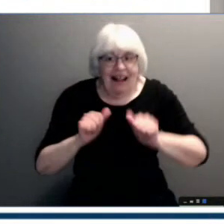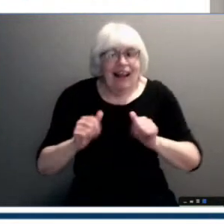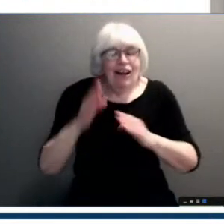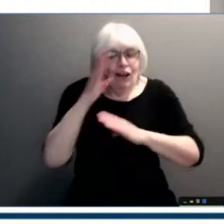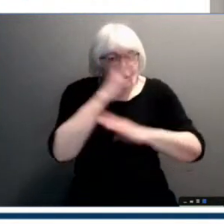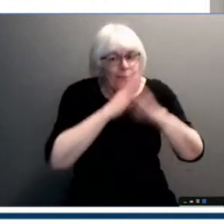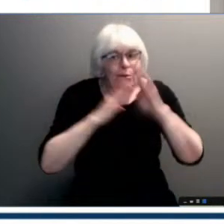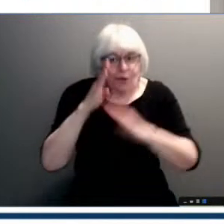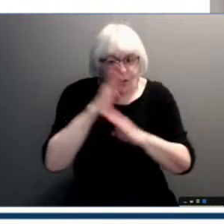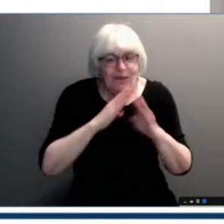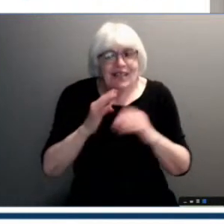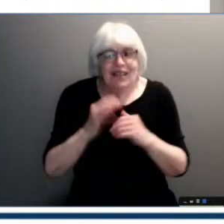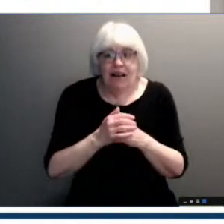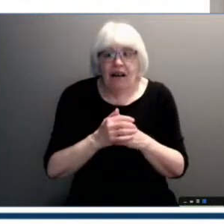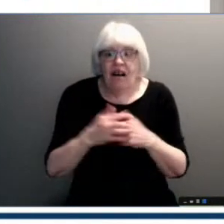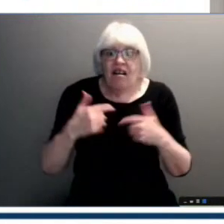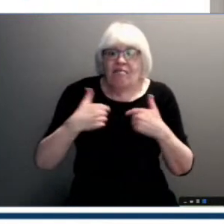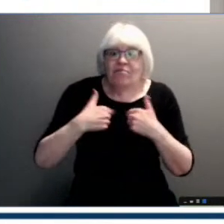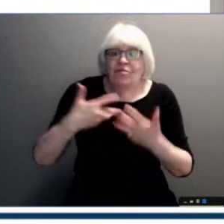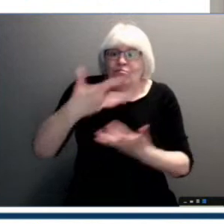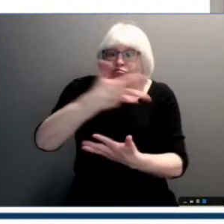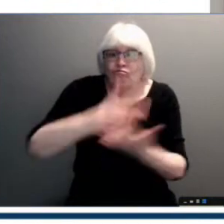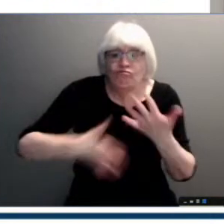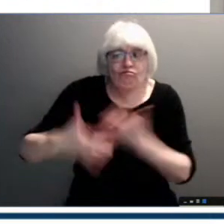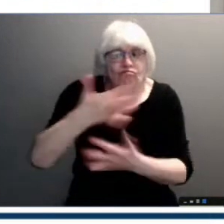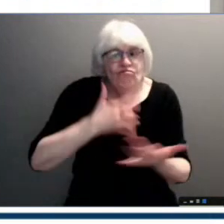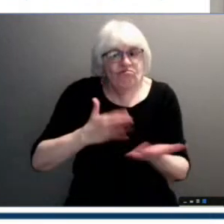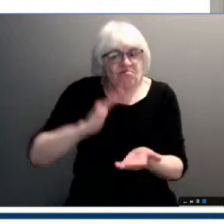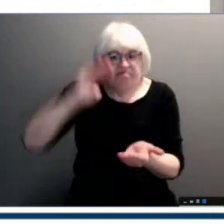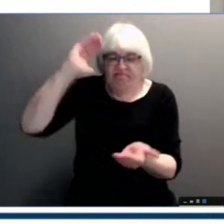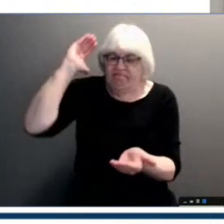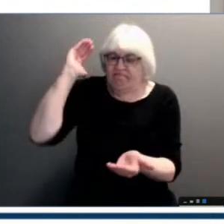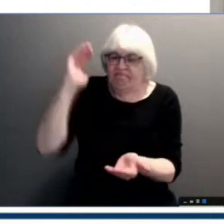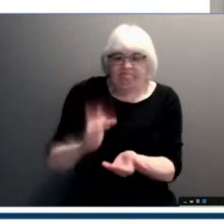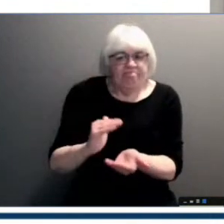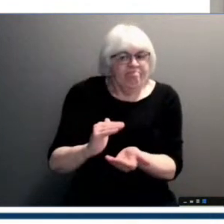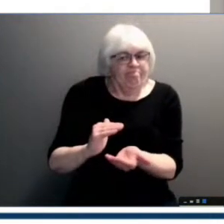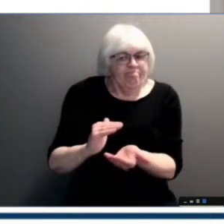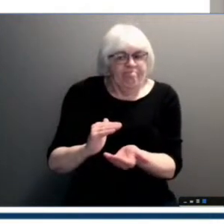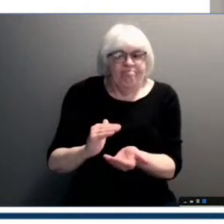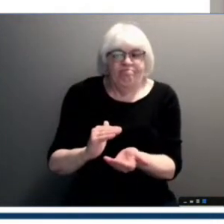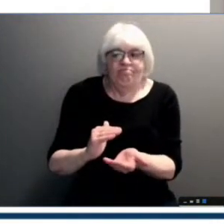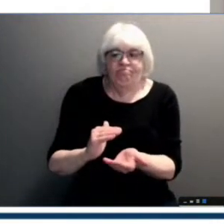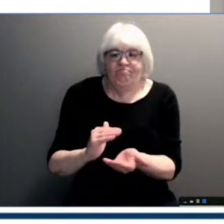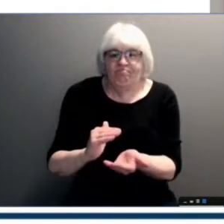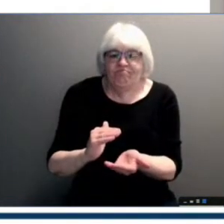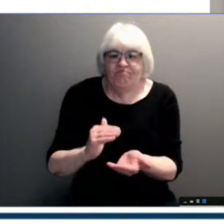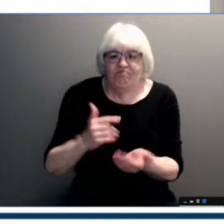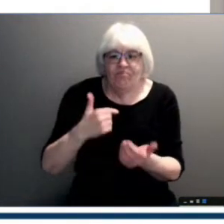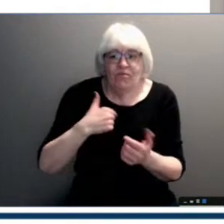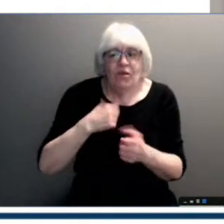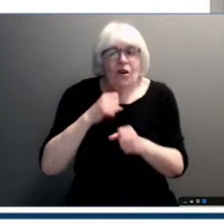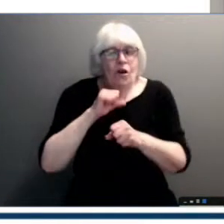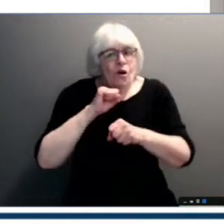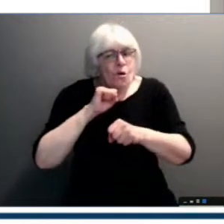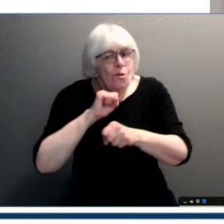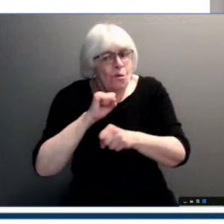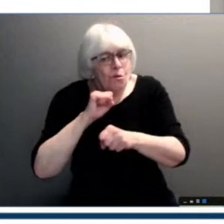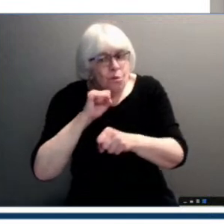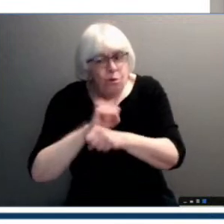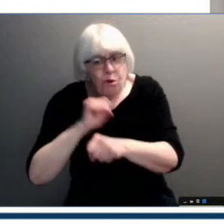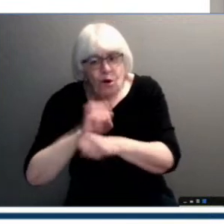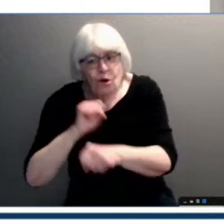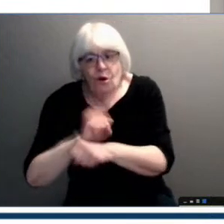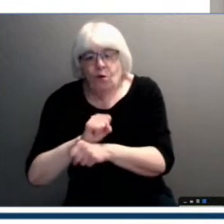social circle, and I'm focused on working with and supporting public health as we as a province work